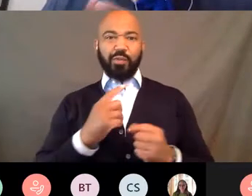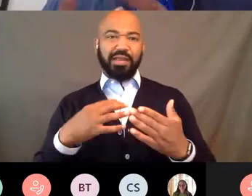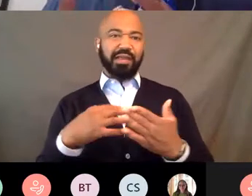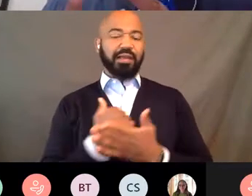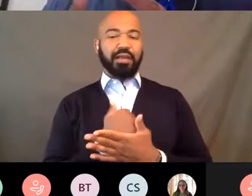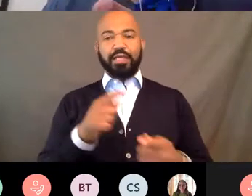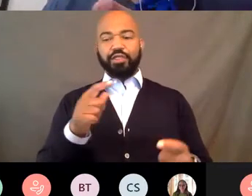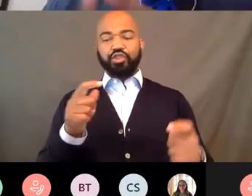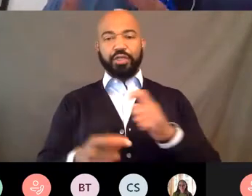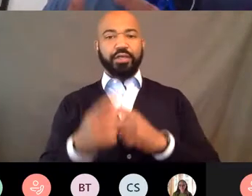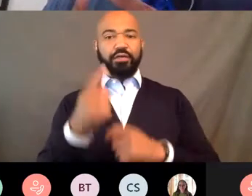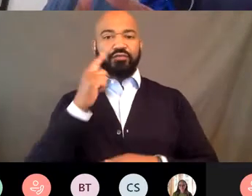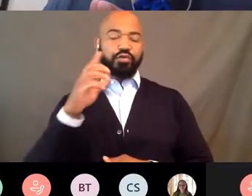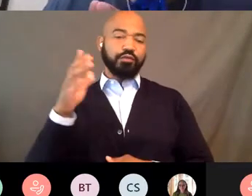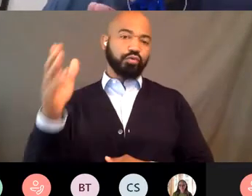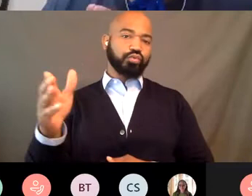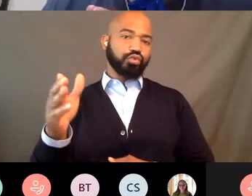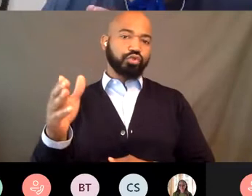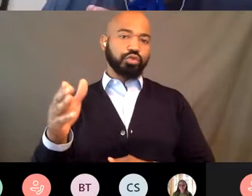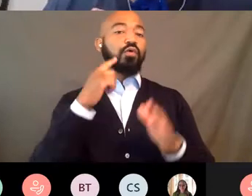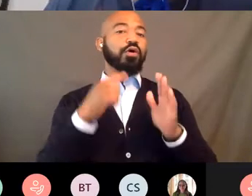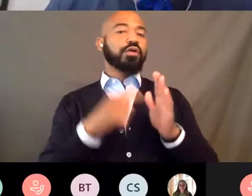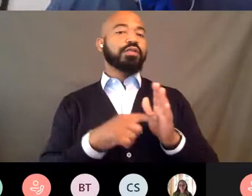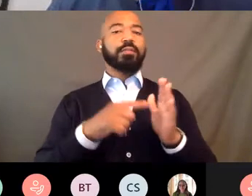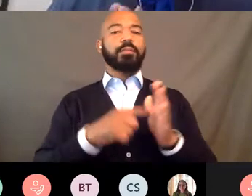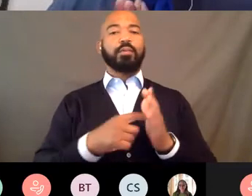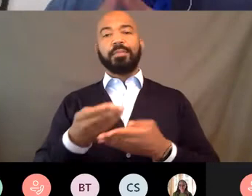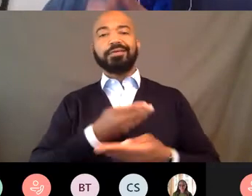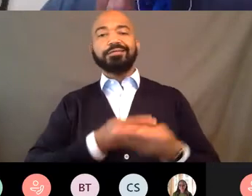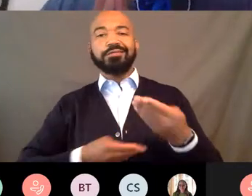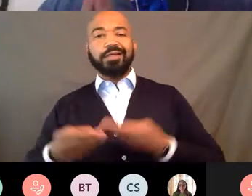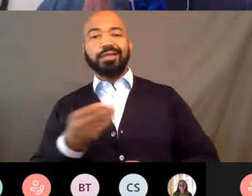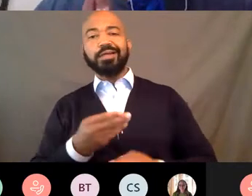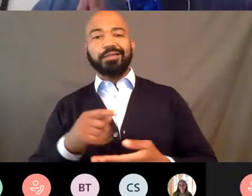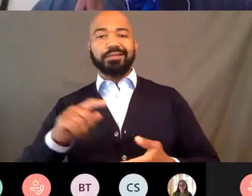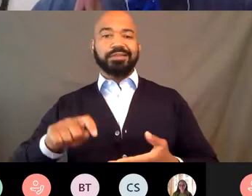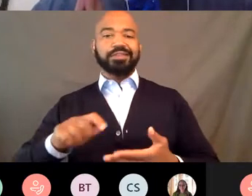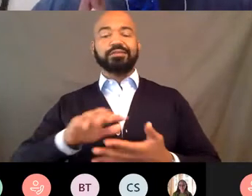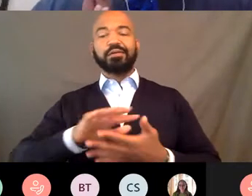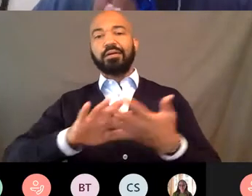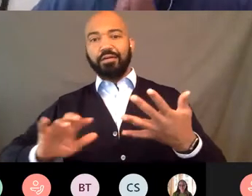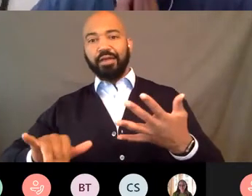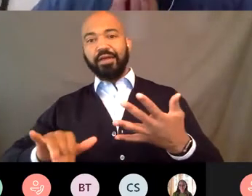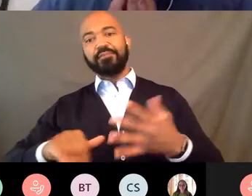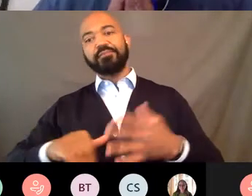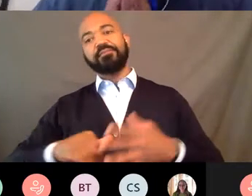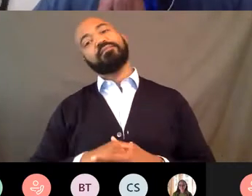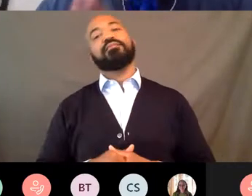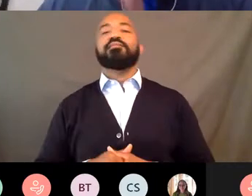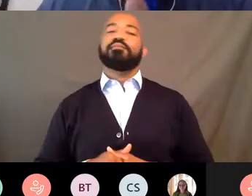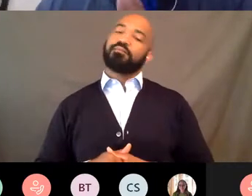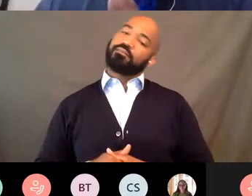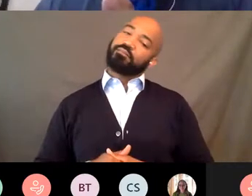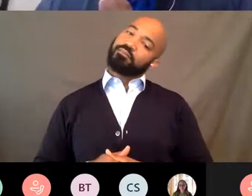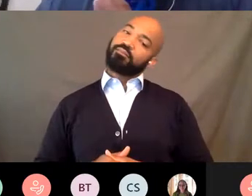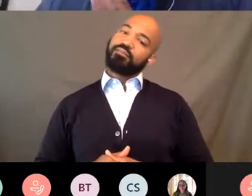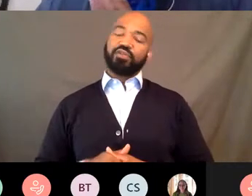future, thinking of things like budgetary means, etc. So I'm just going to put that out there. Kieran, again, thank you. And I